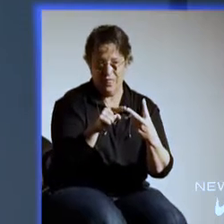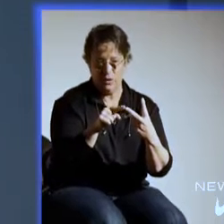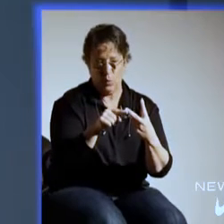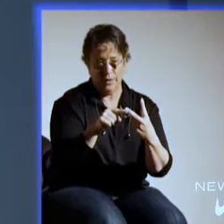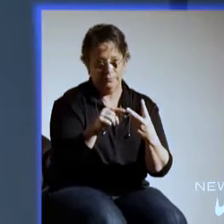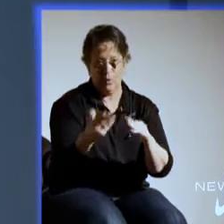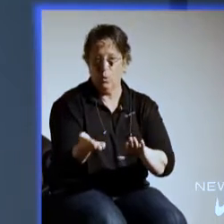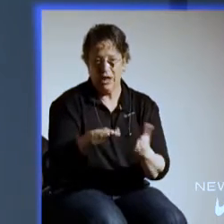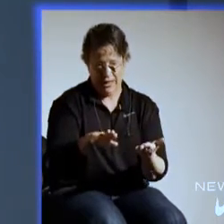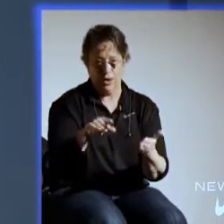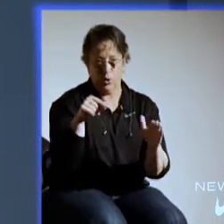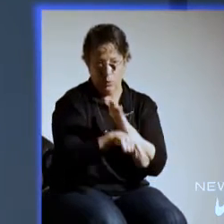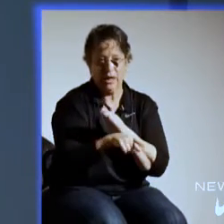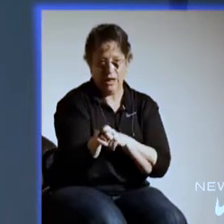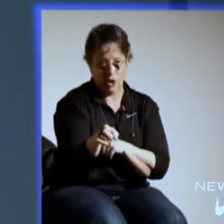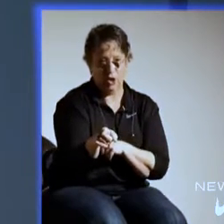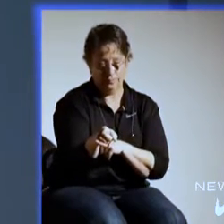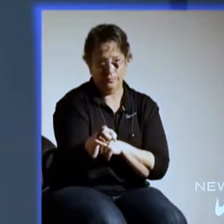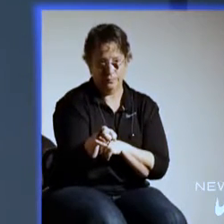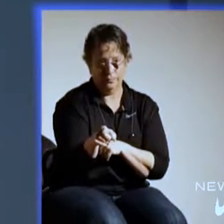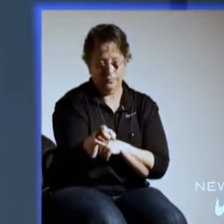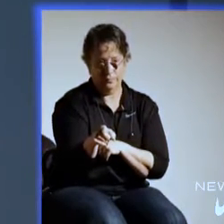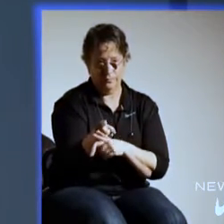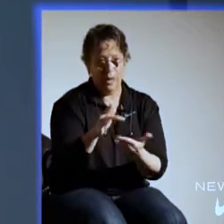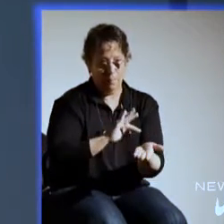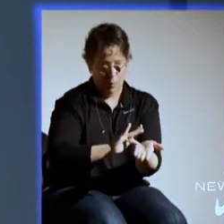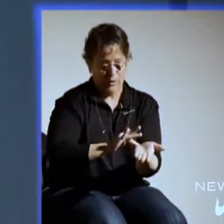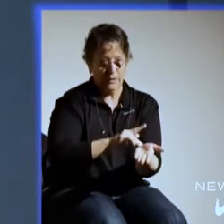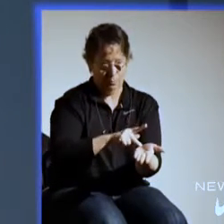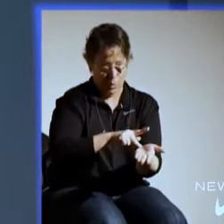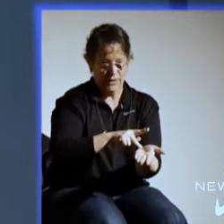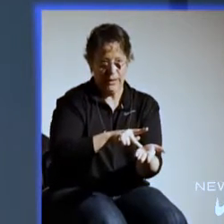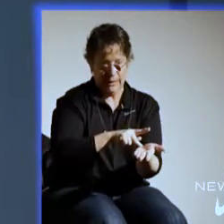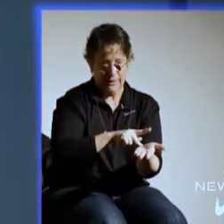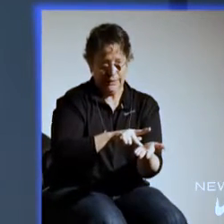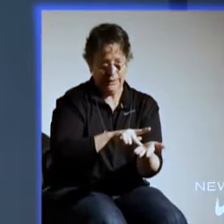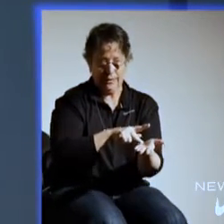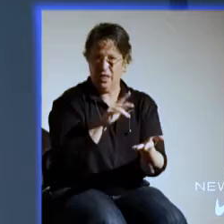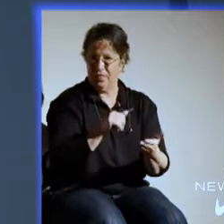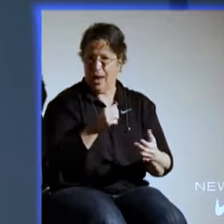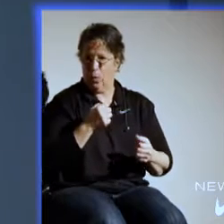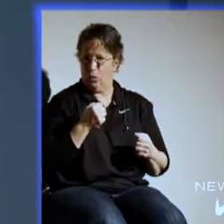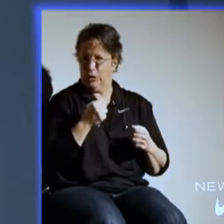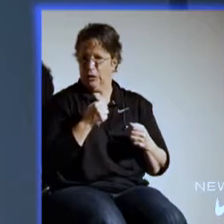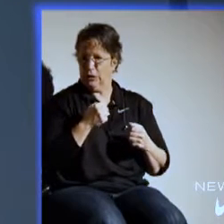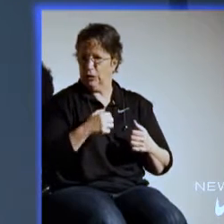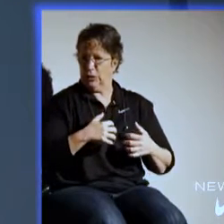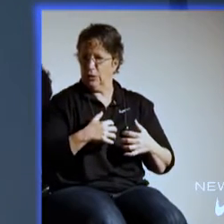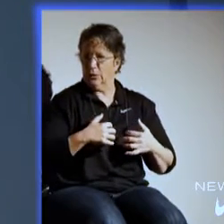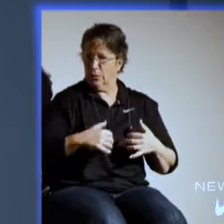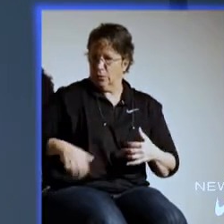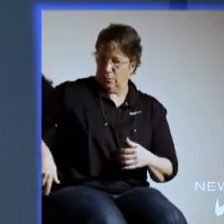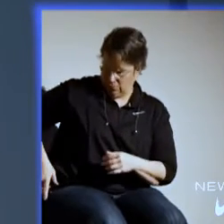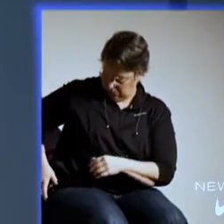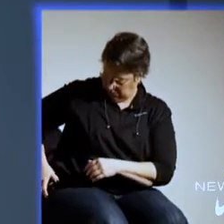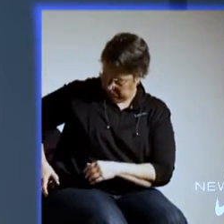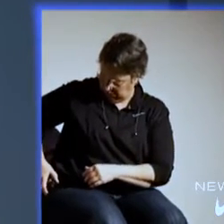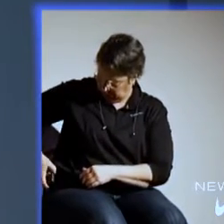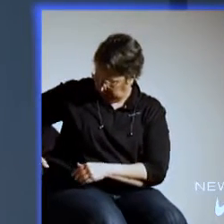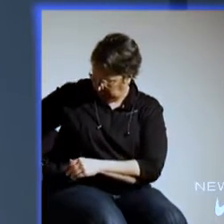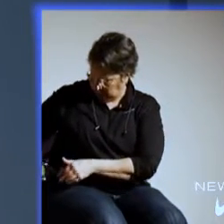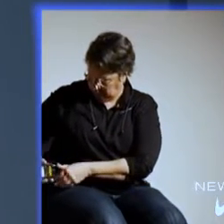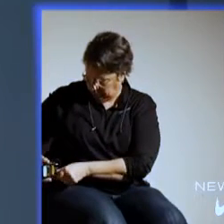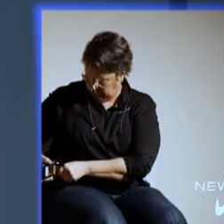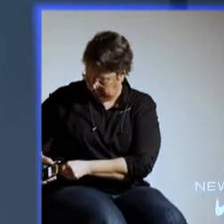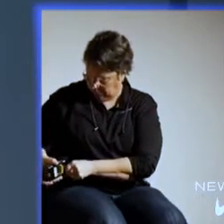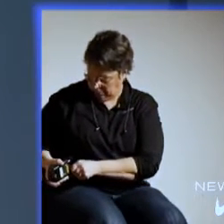an hour. That was a little stressful. Our next door neighbor is a super, you know, outdoorsman,